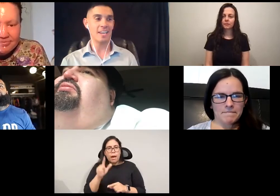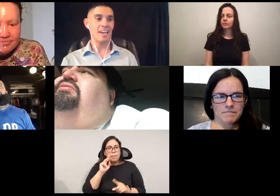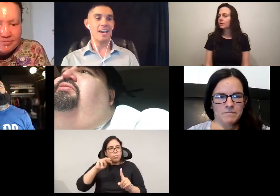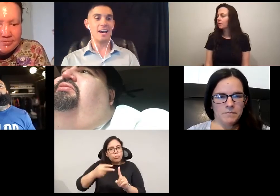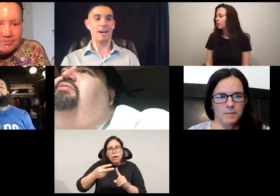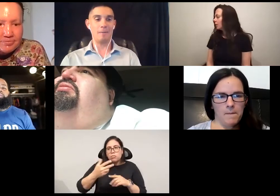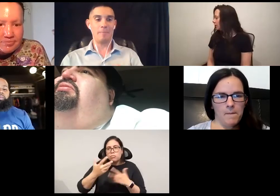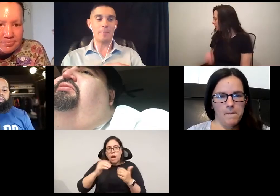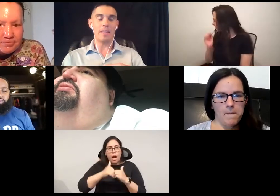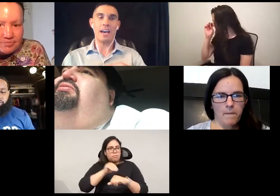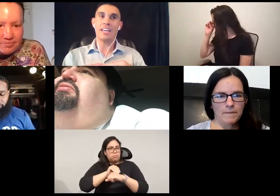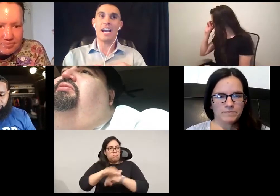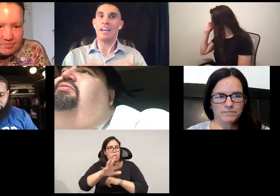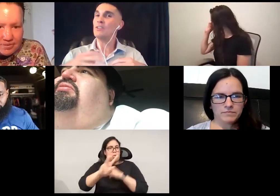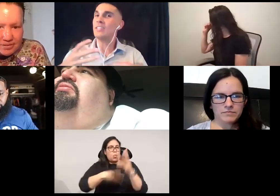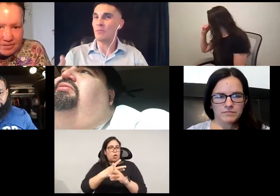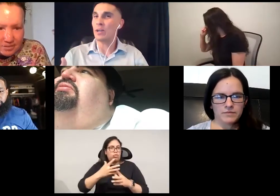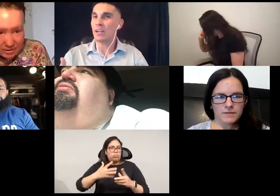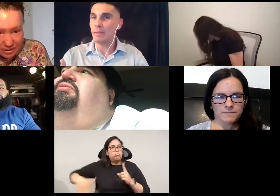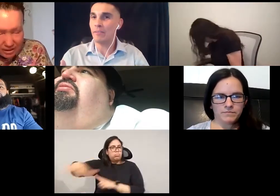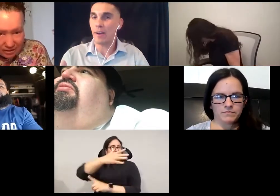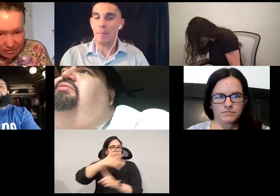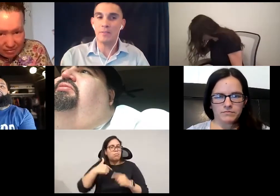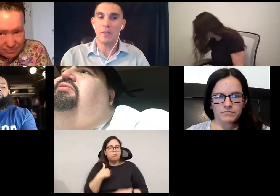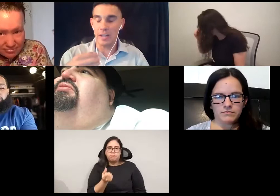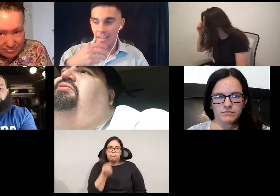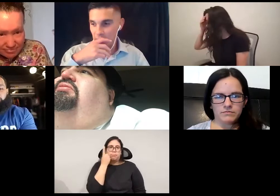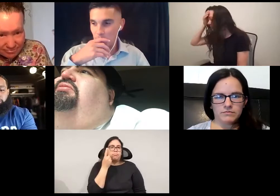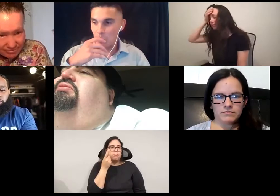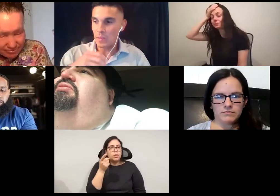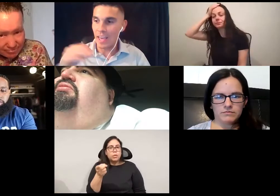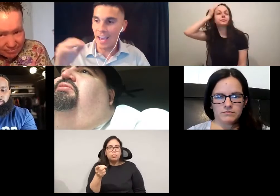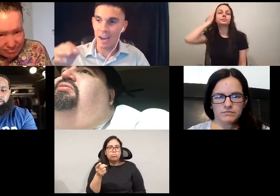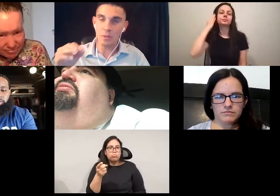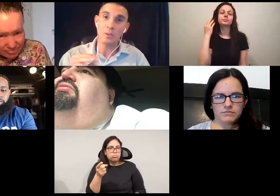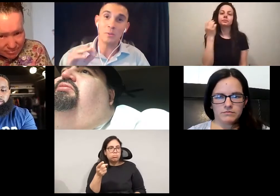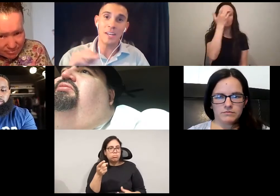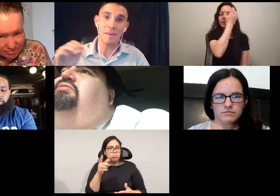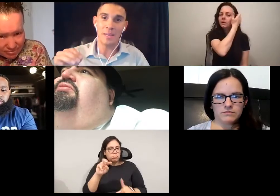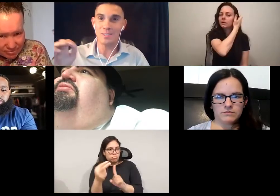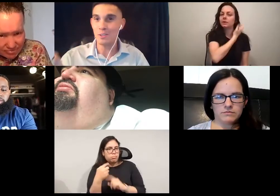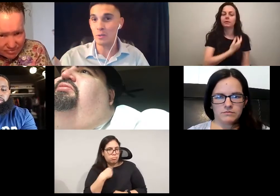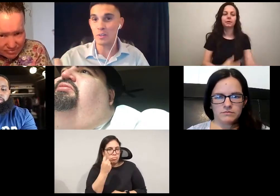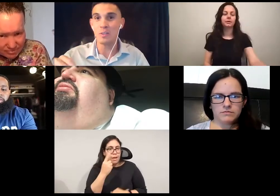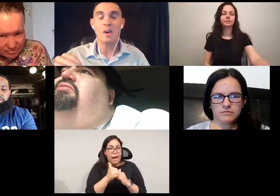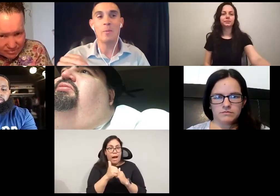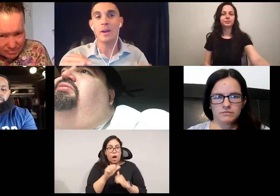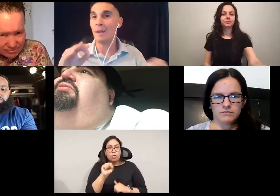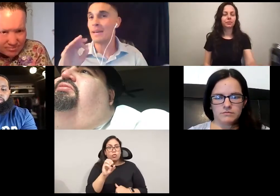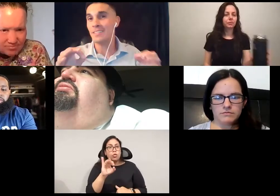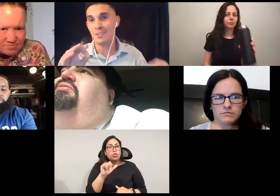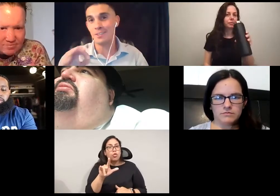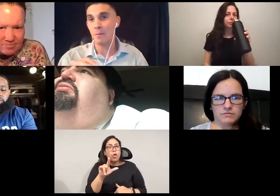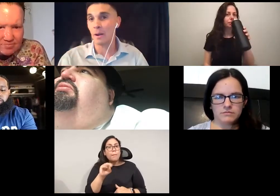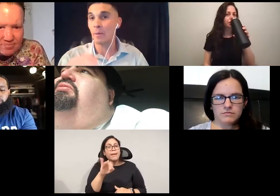us, I understand where you're coming from as far as how social media picks and chooses what